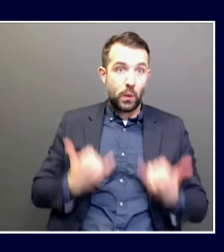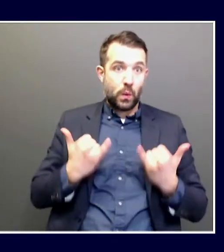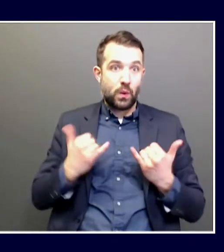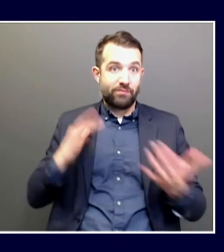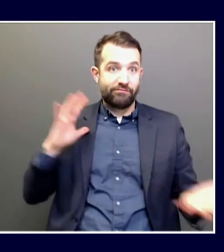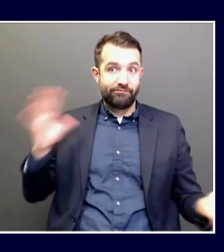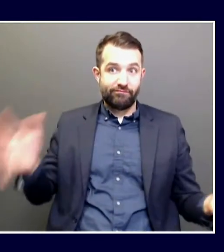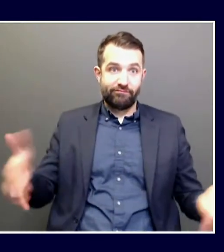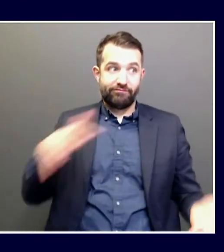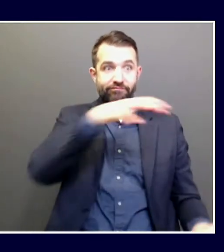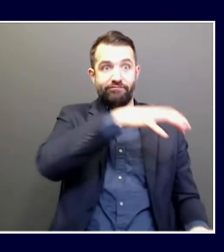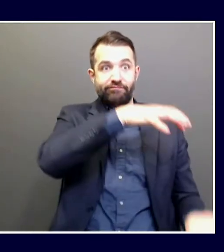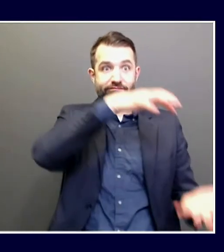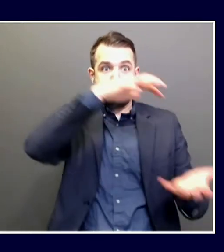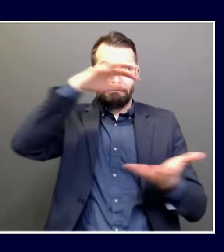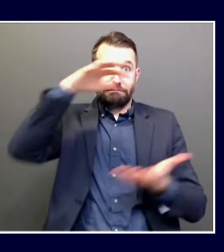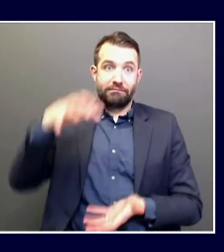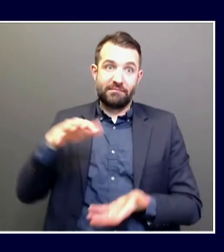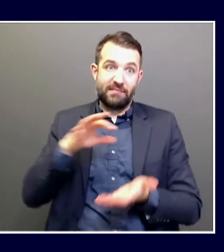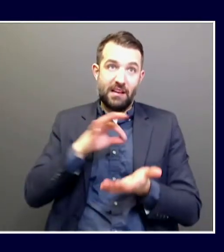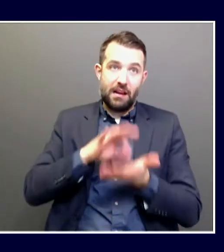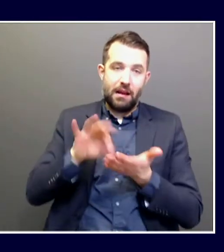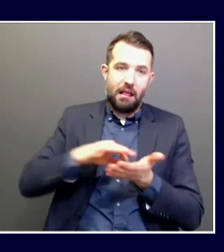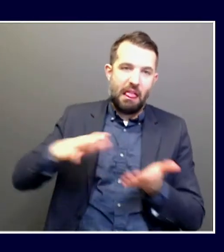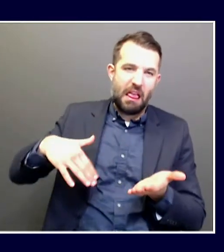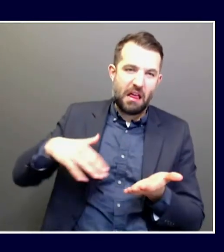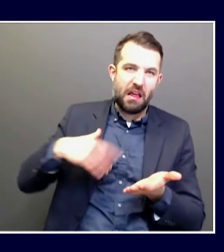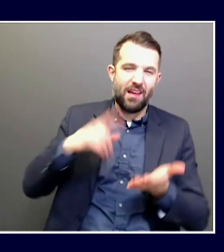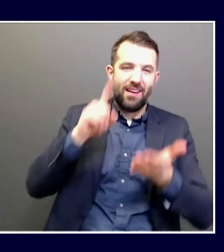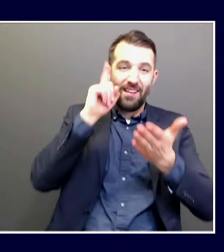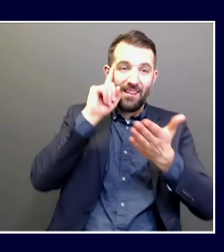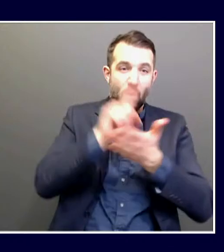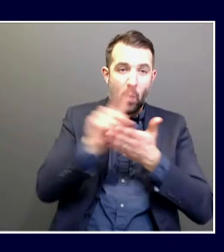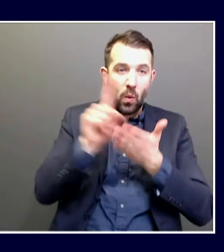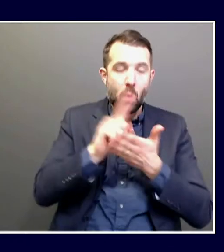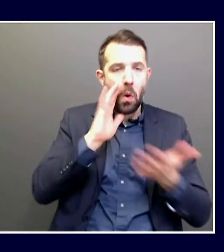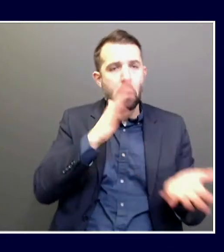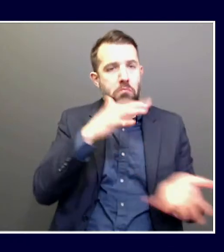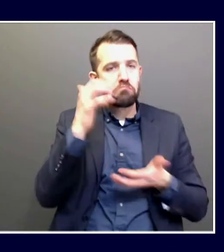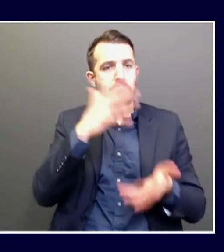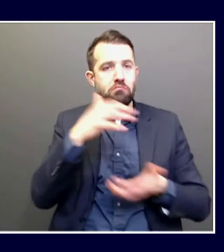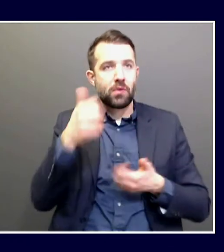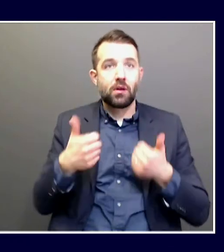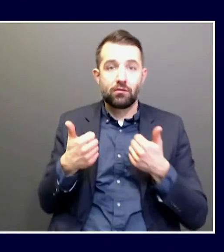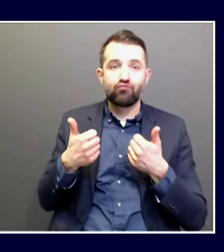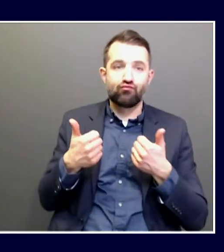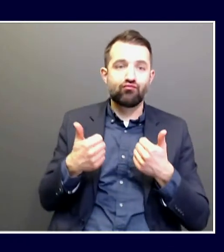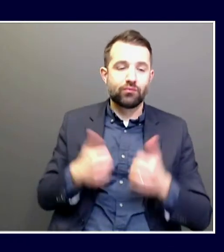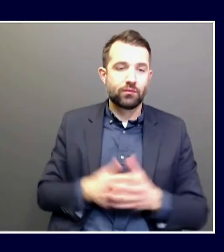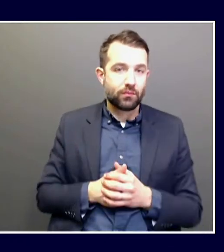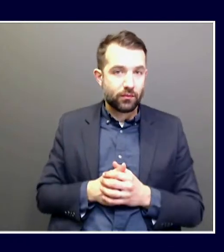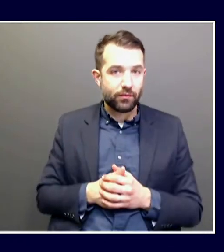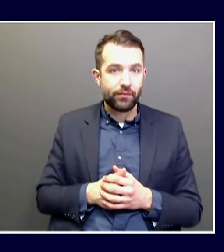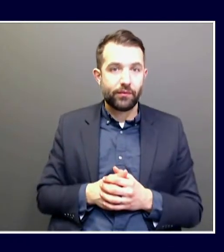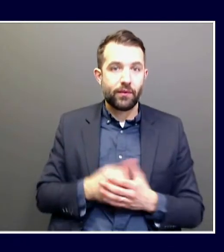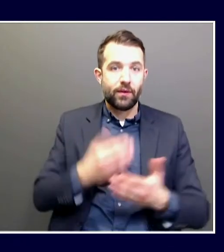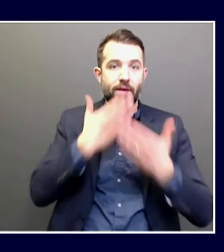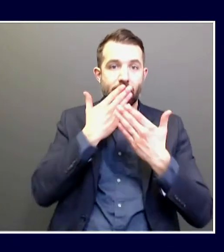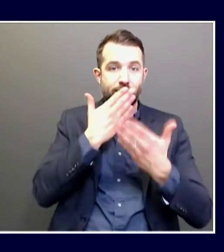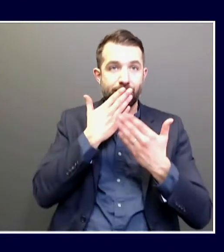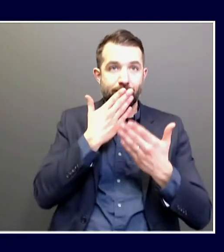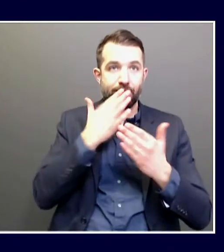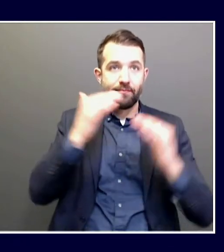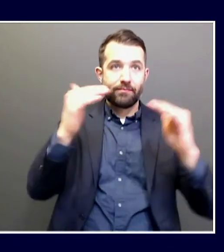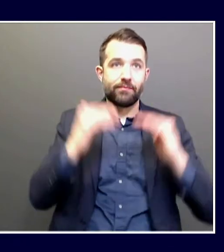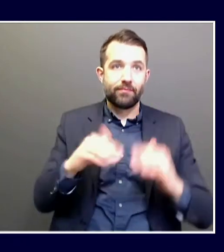we expect them to be arriving weekly going forward. Great, thank you. Thank you. Thank you. Amy, I'm going to turn it over to you. We've